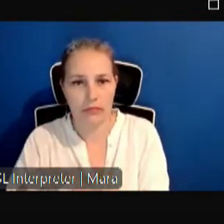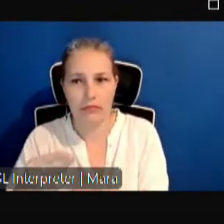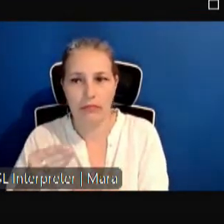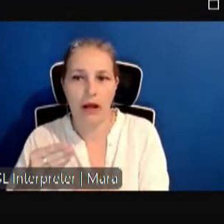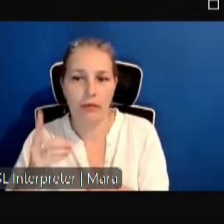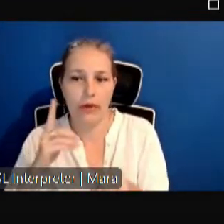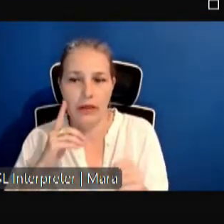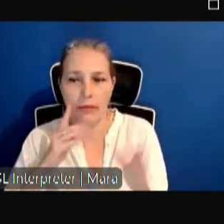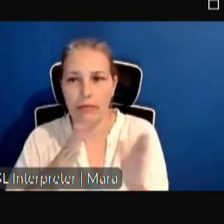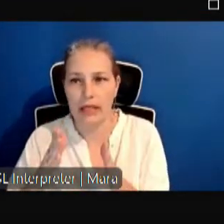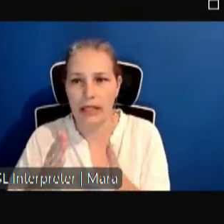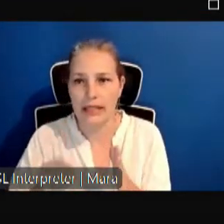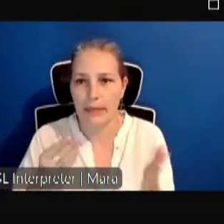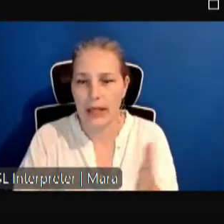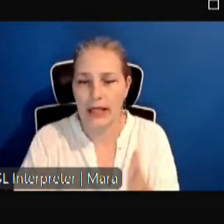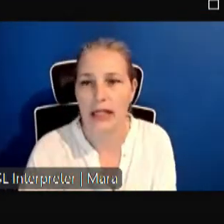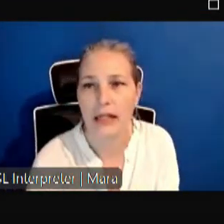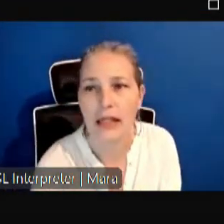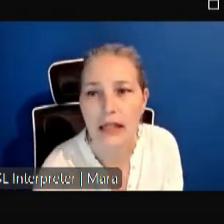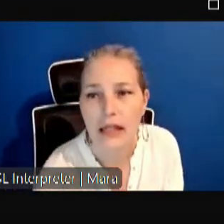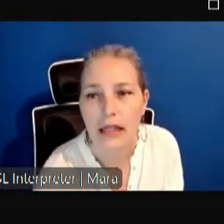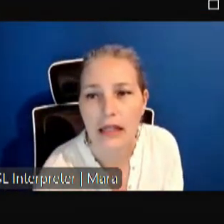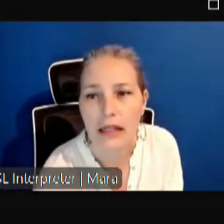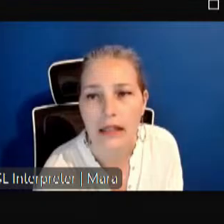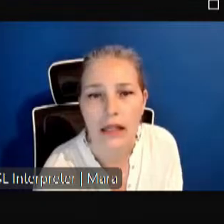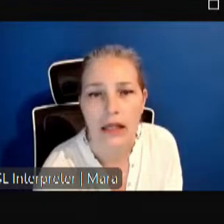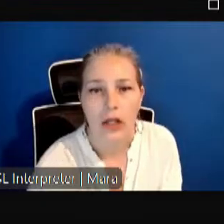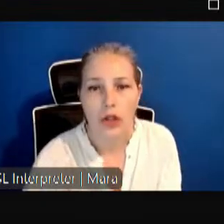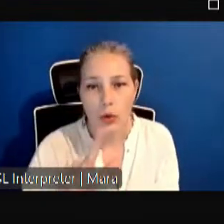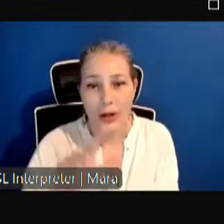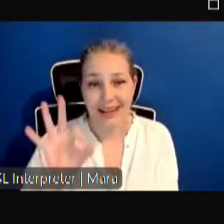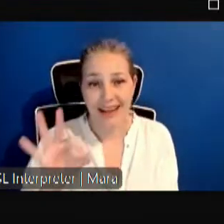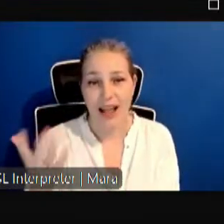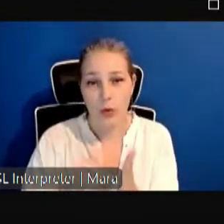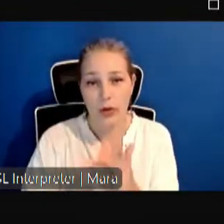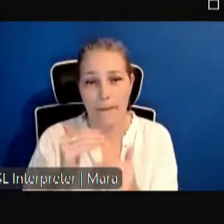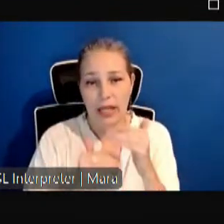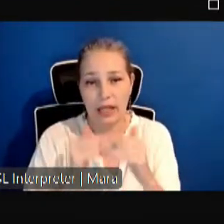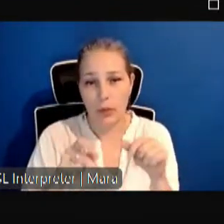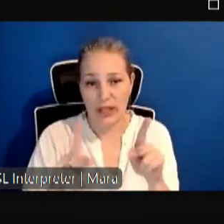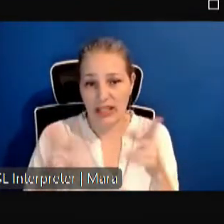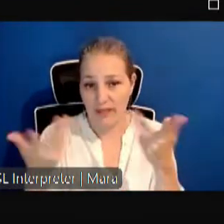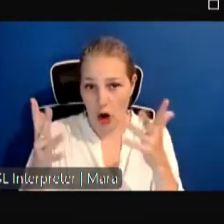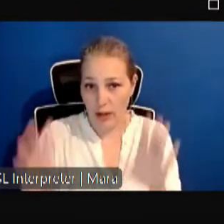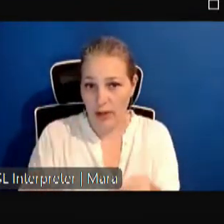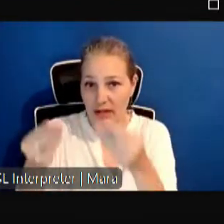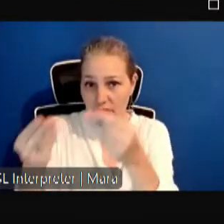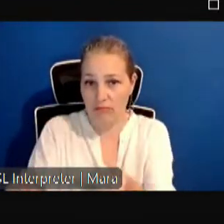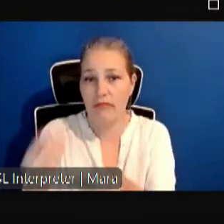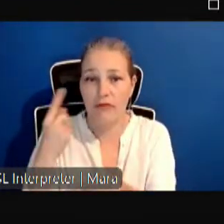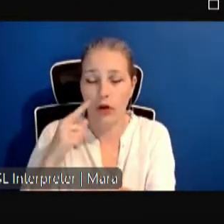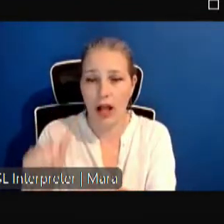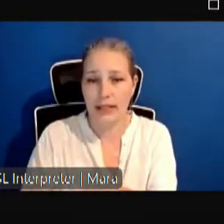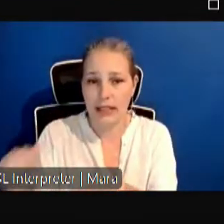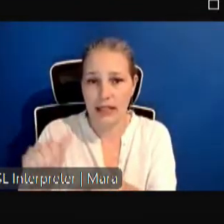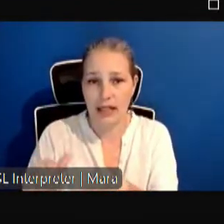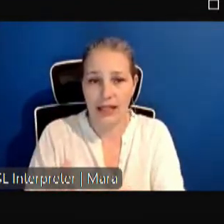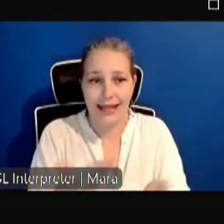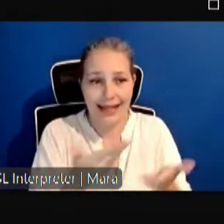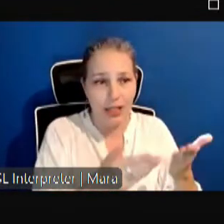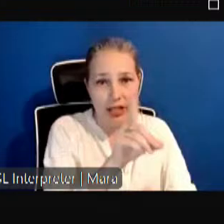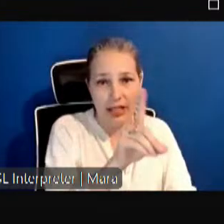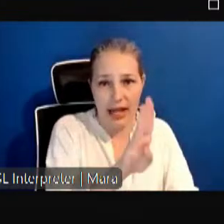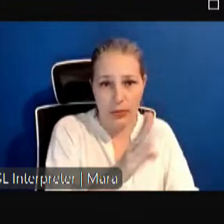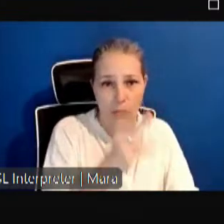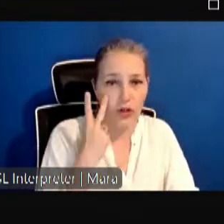29 rebuild permits have been issued in Altadena. On this dashboard, we show the total number of parcels with damaged